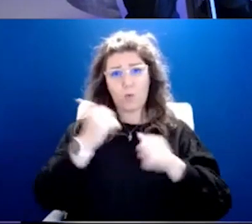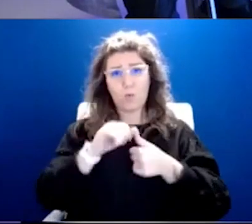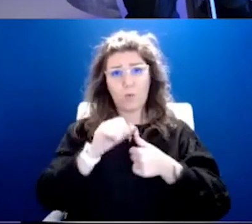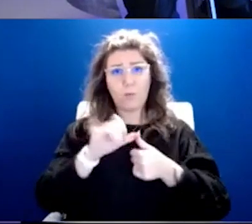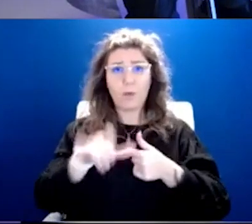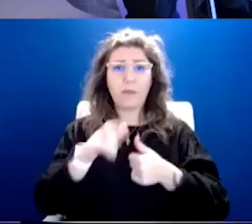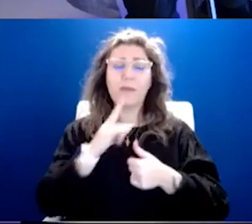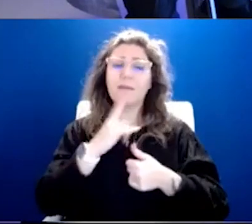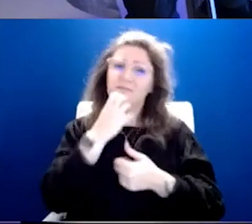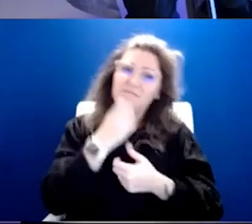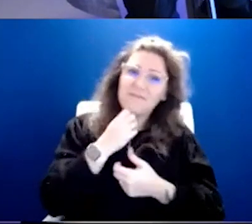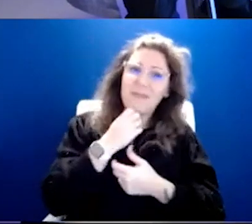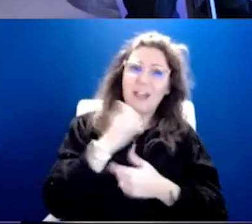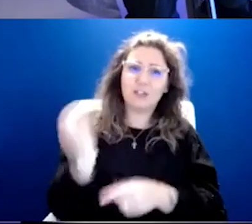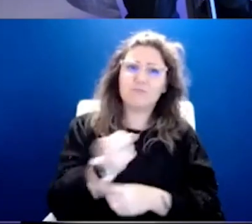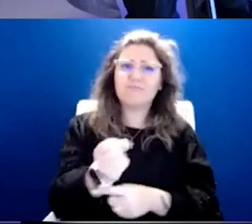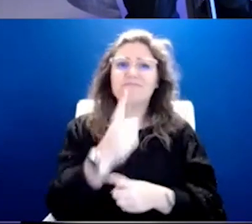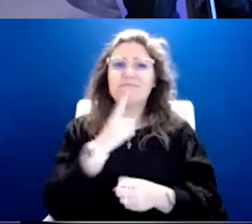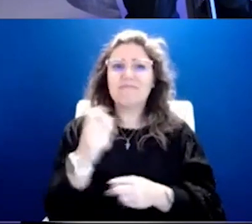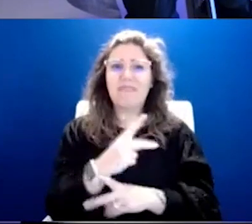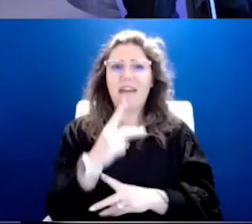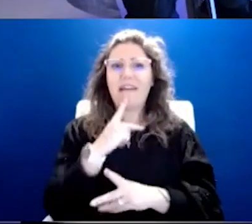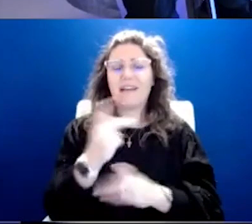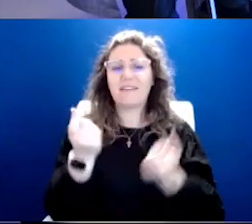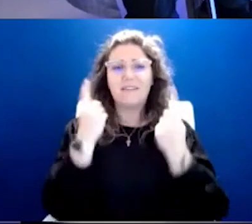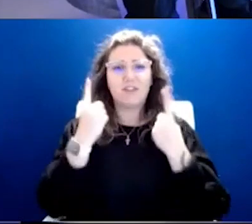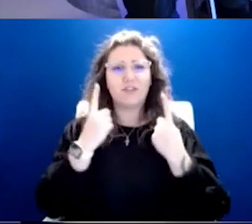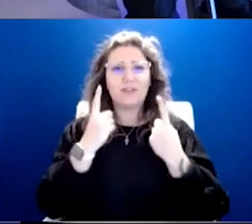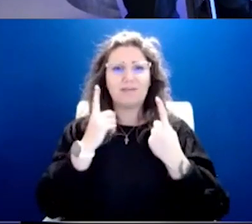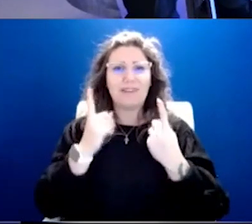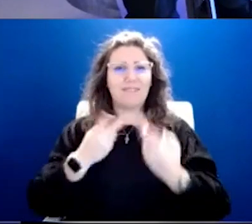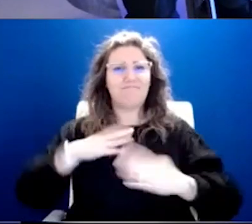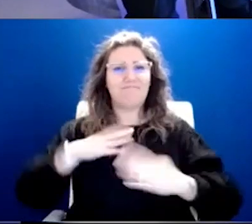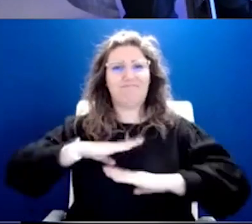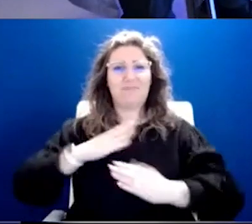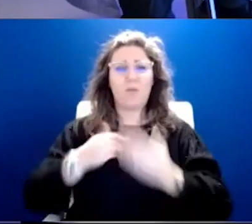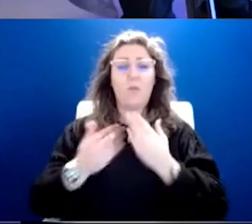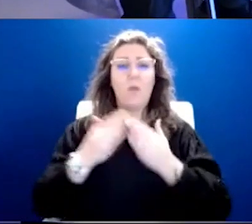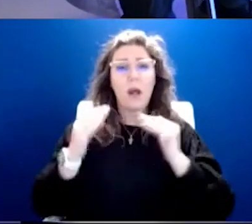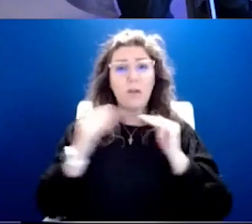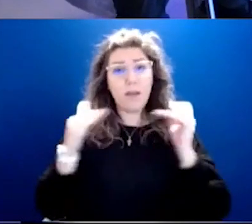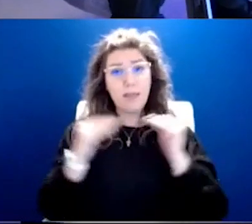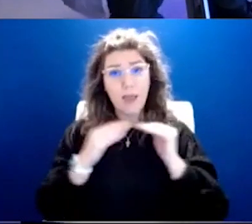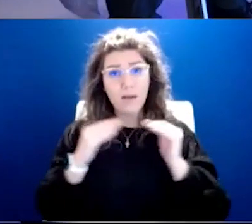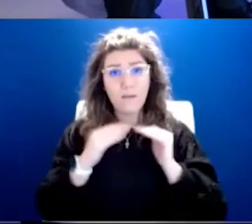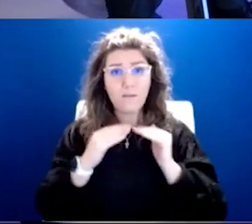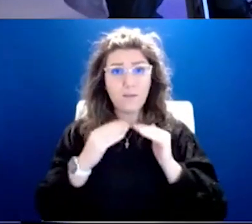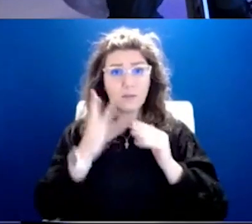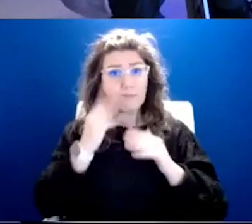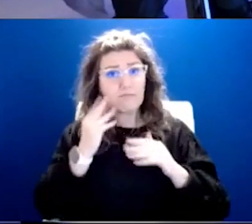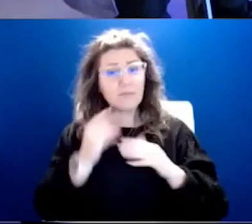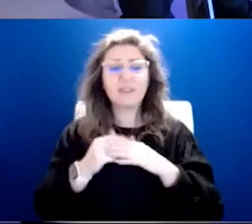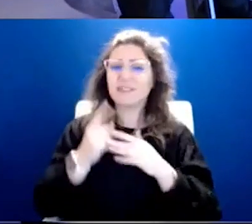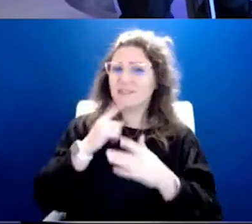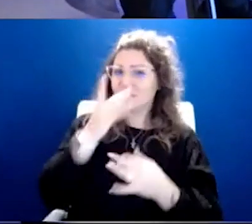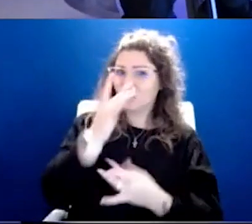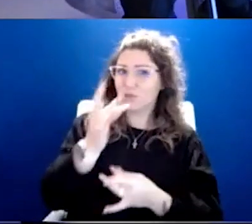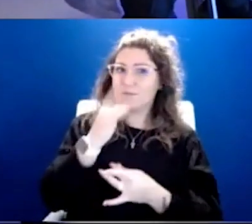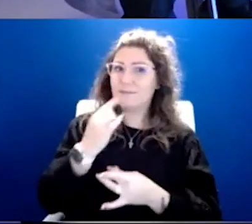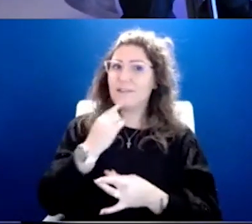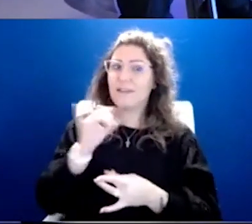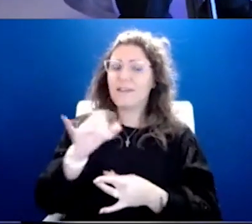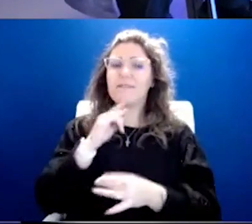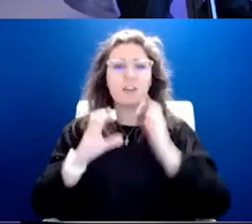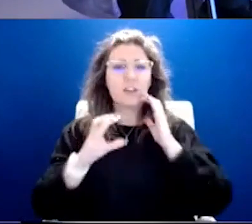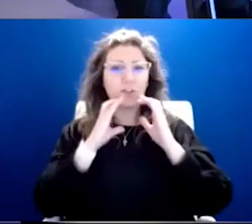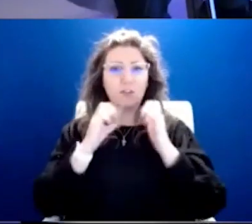back into it to try to understand and meet people whatever level they're at, right? Yeah. It's interesting that you say that. I had a conversation actually with my